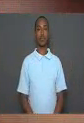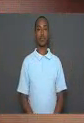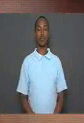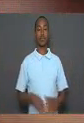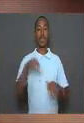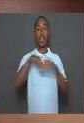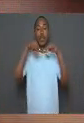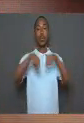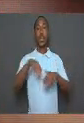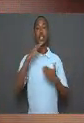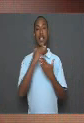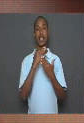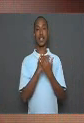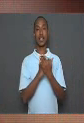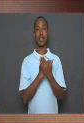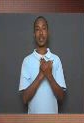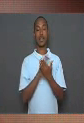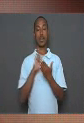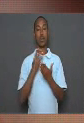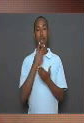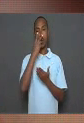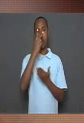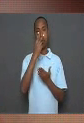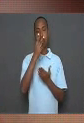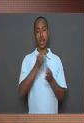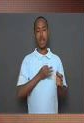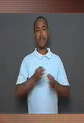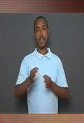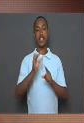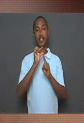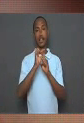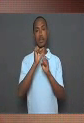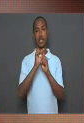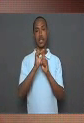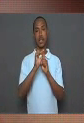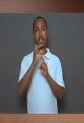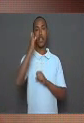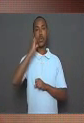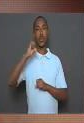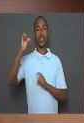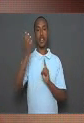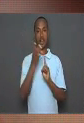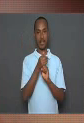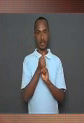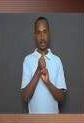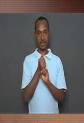In today's lesson, we are going to define the terms theoretical